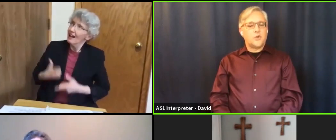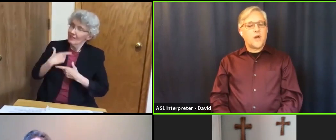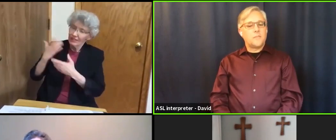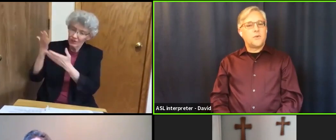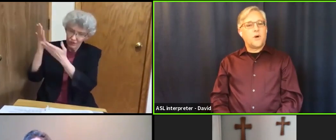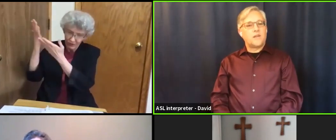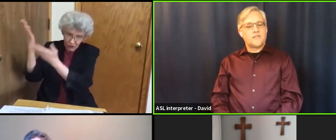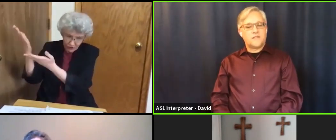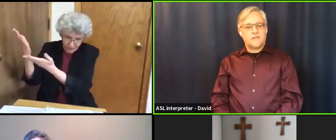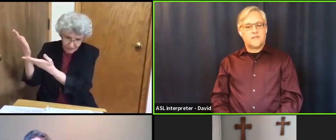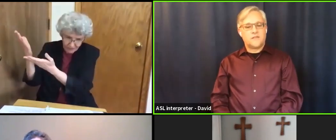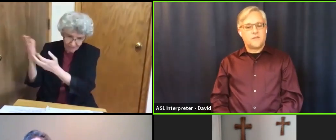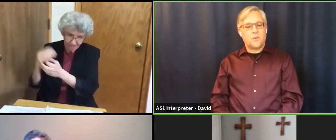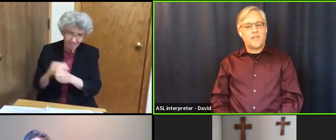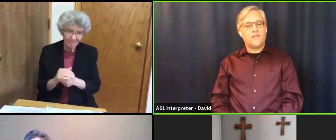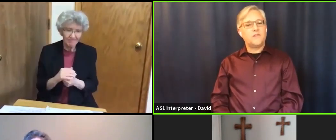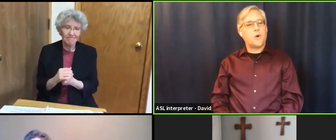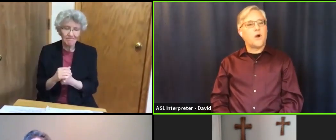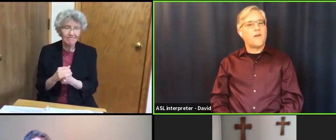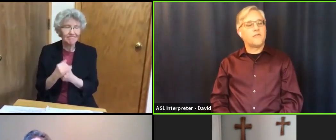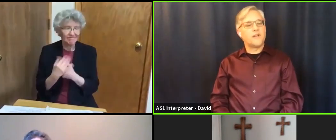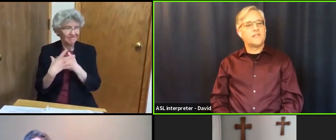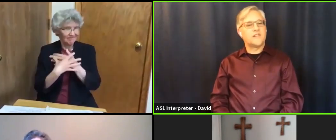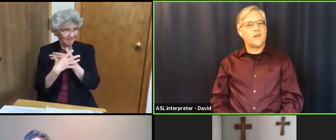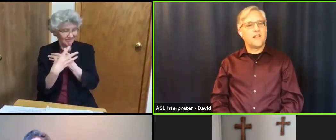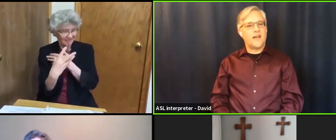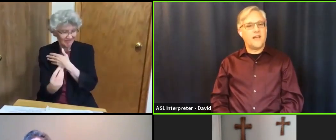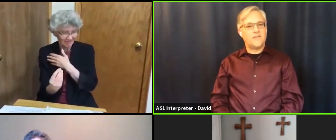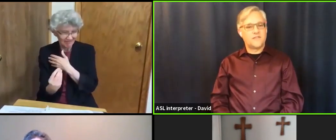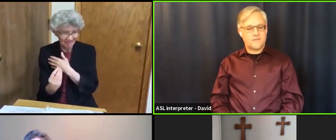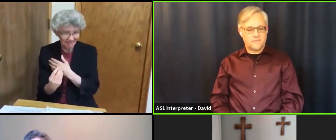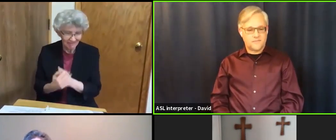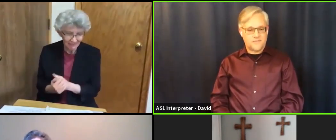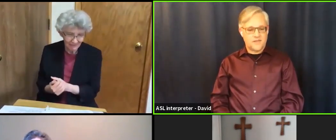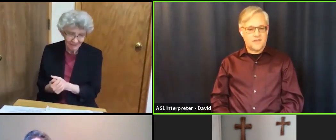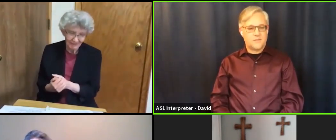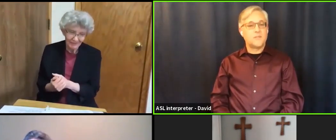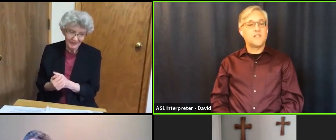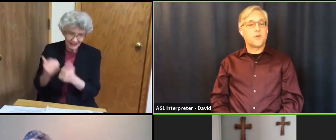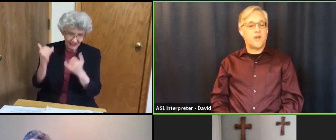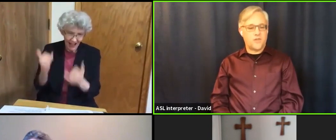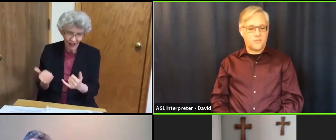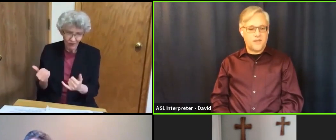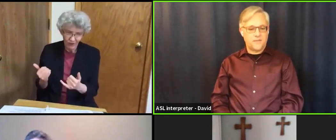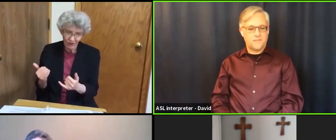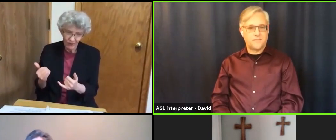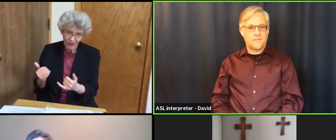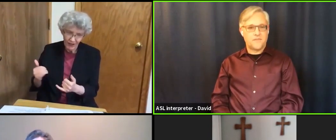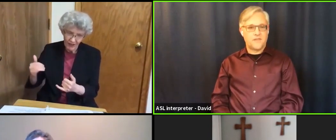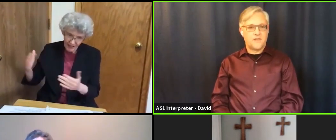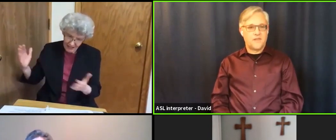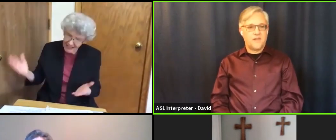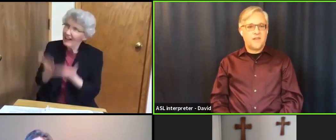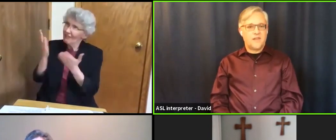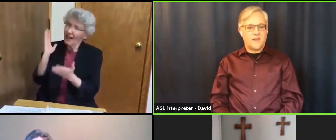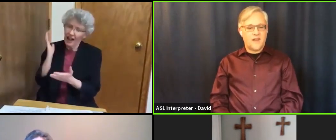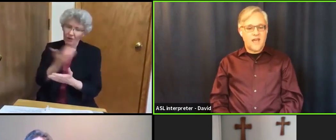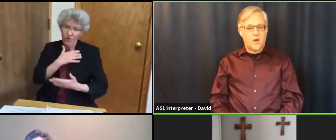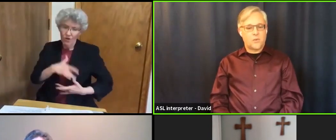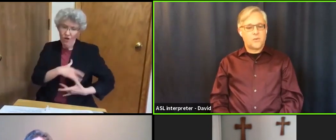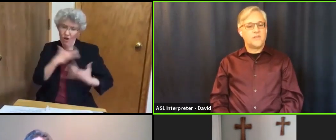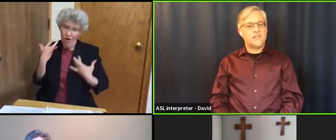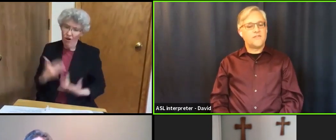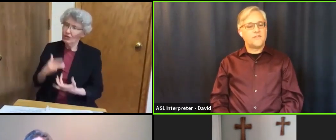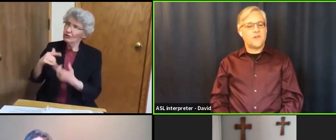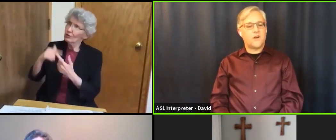God, you come to us. We give you our offerings and our lives. Please pray with me.